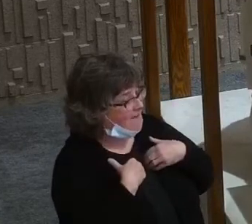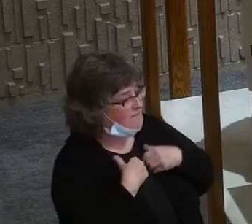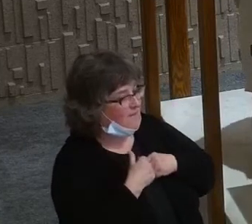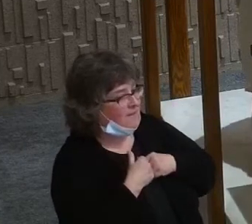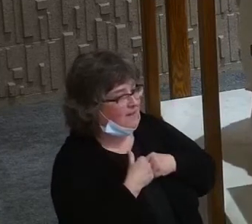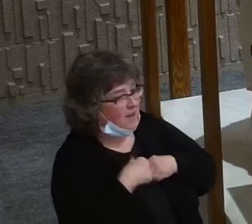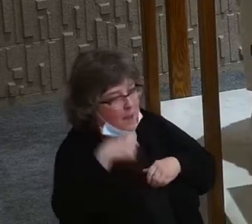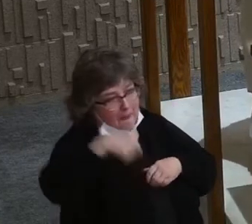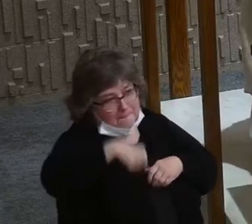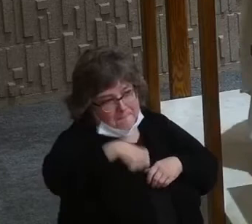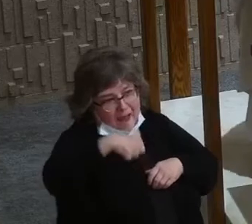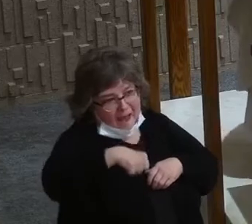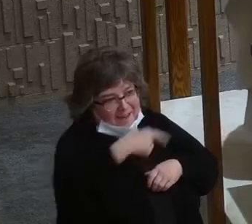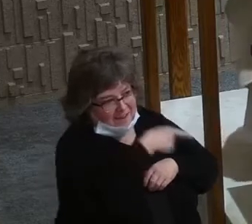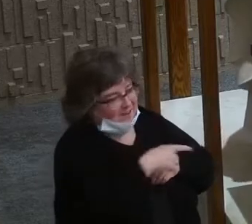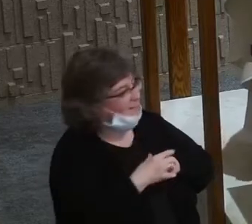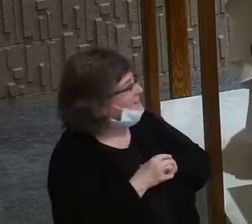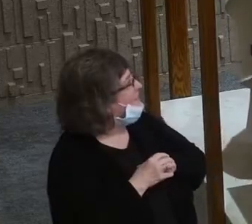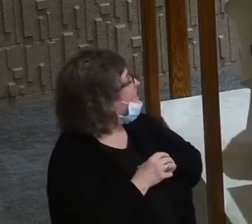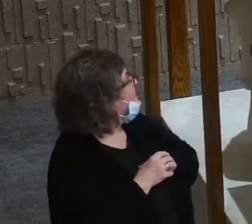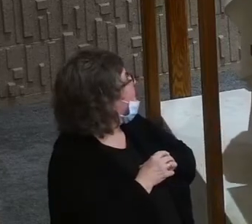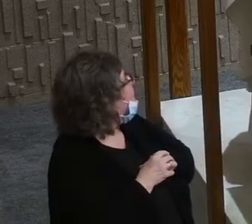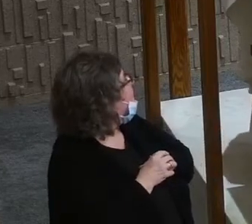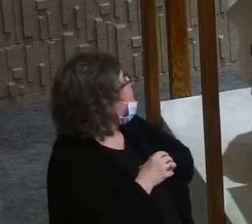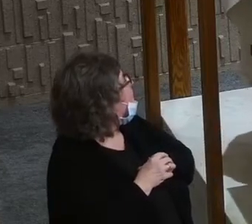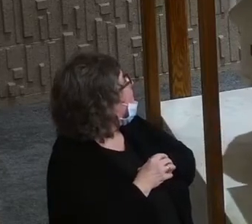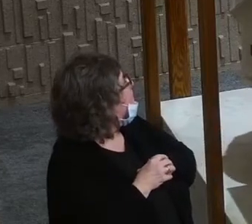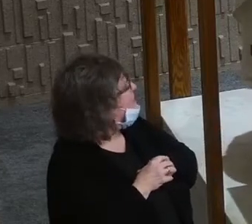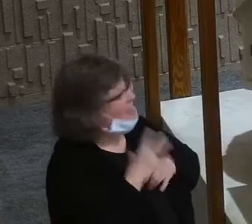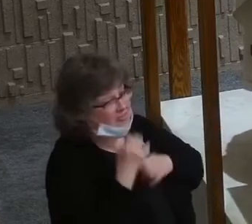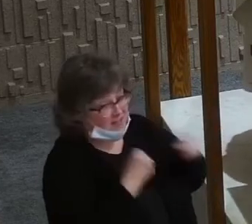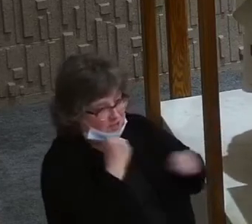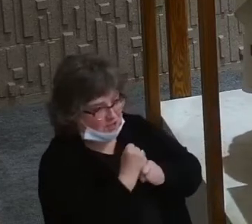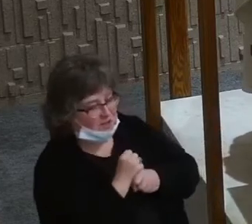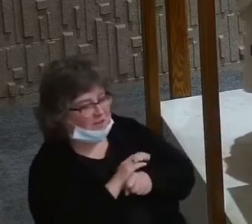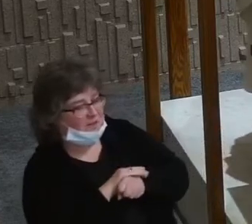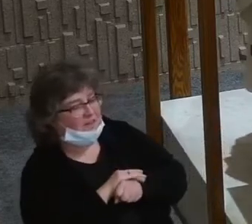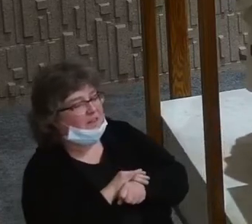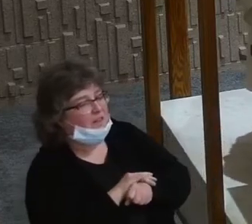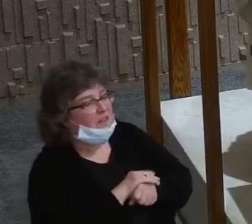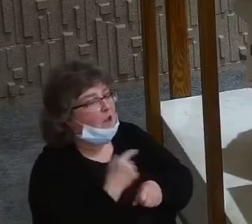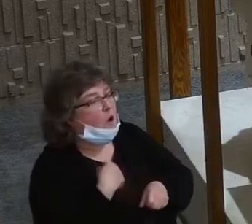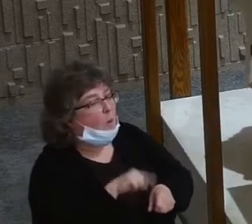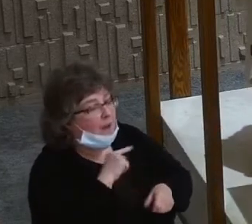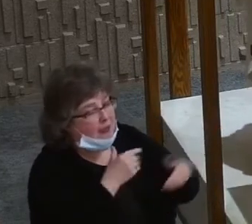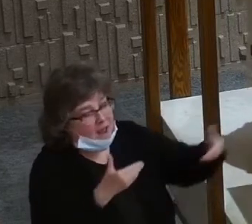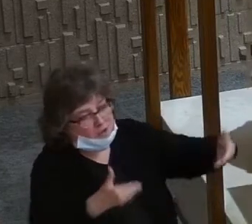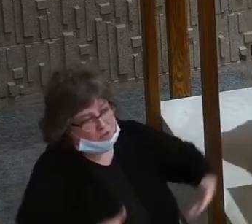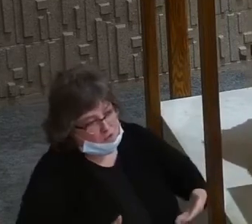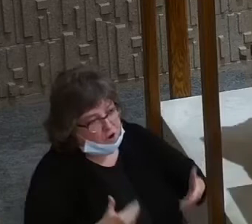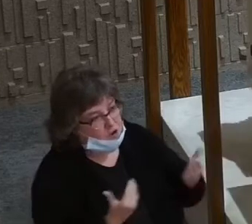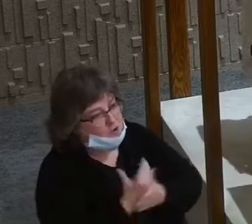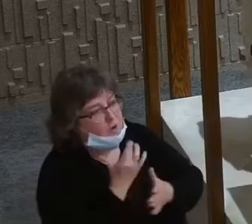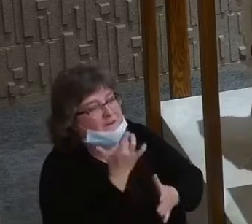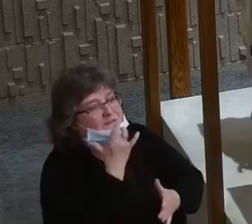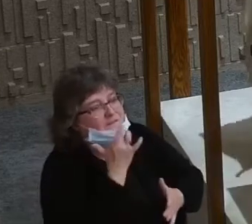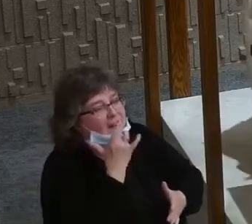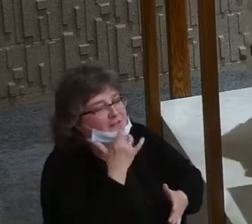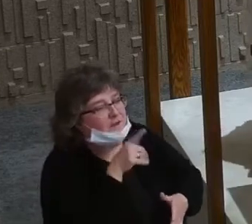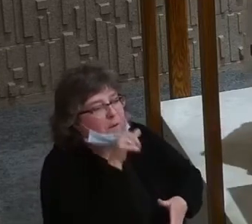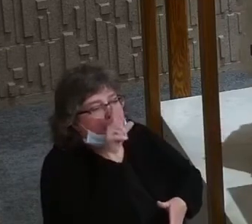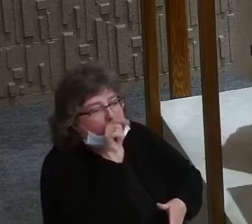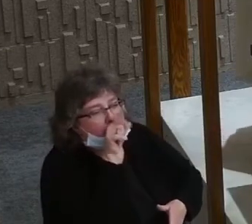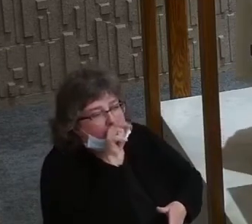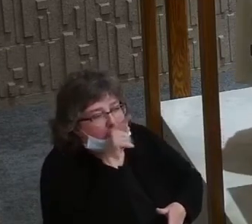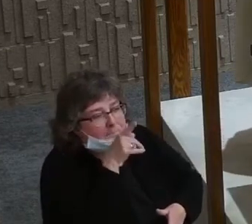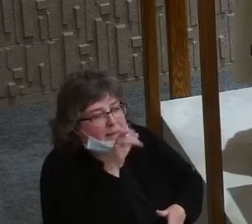my little bag of tricks here. And this year, we did introduce a new flavor of